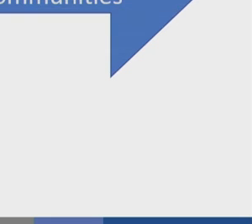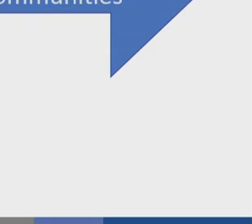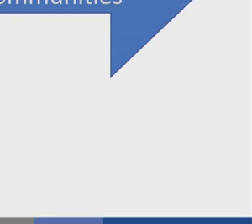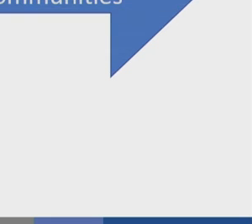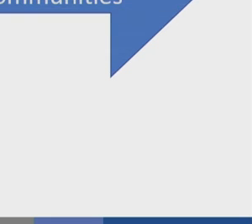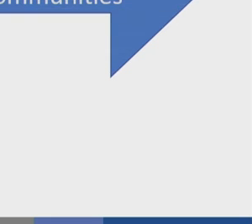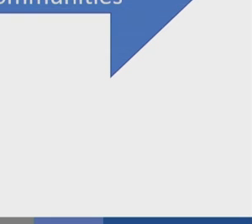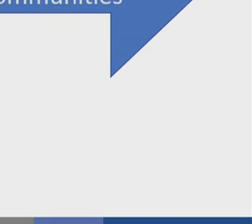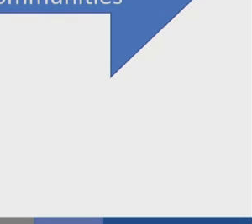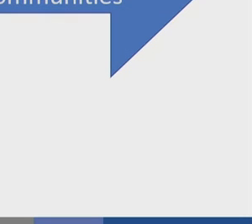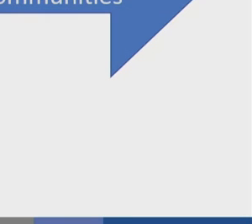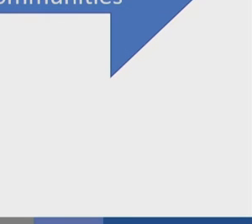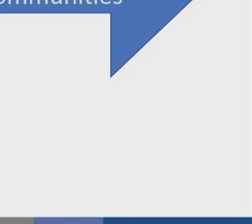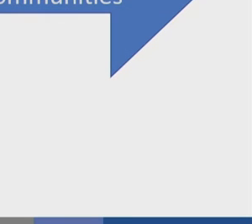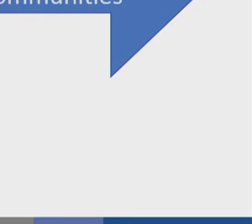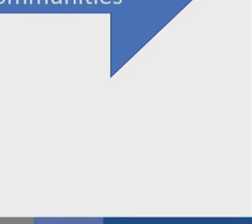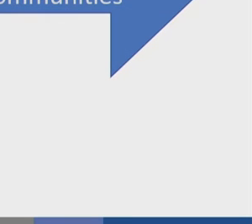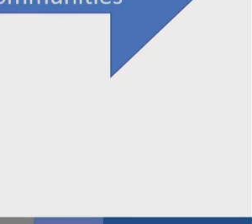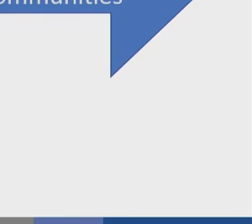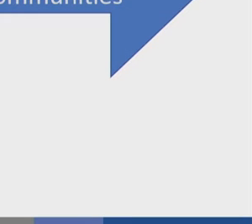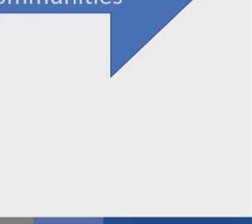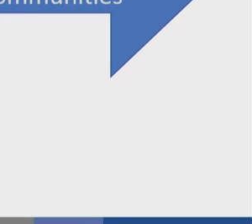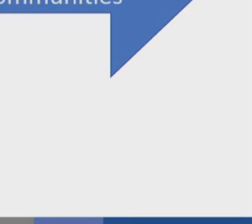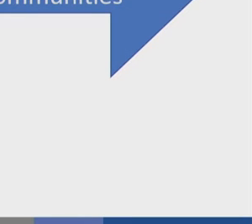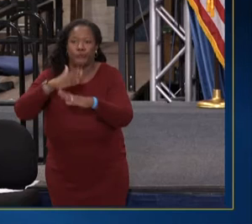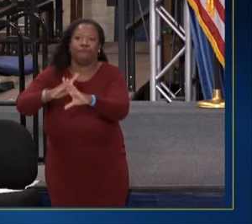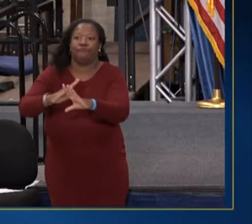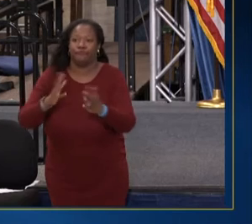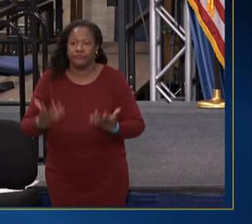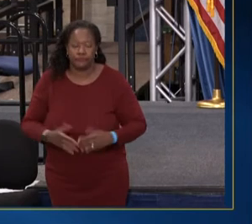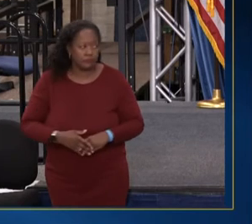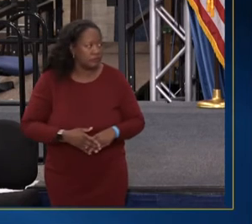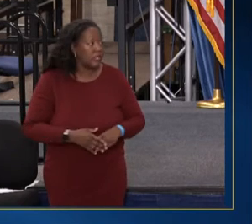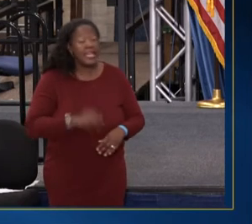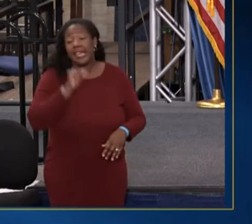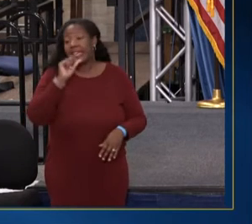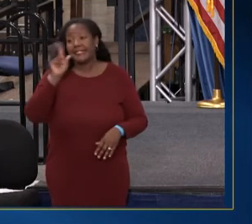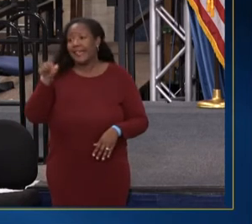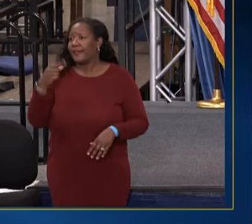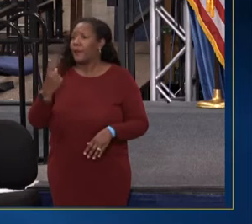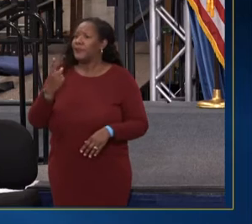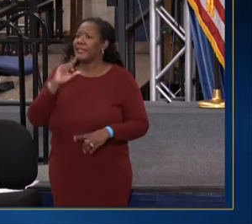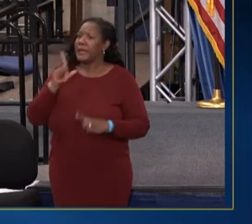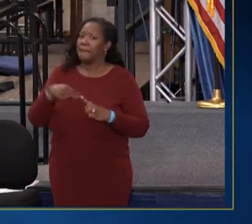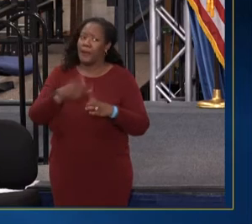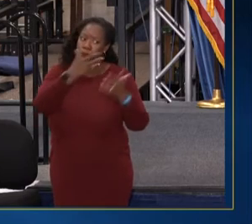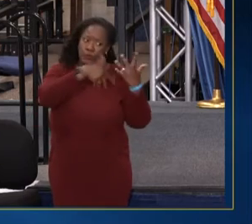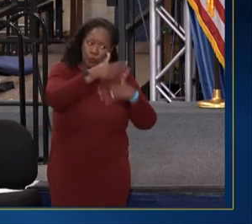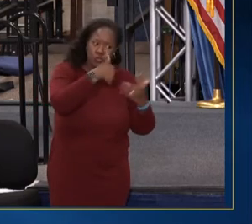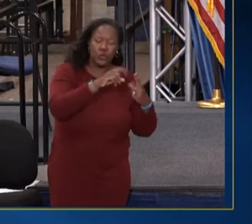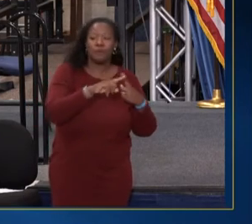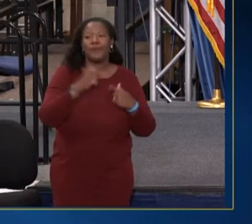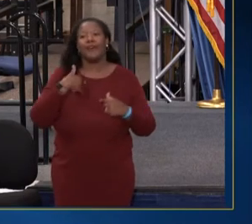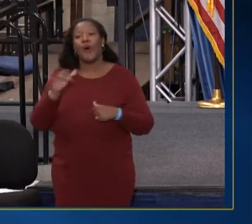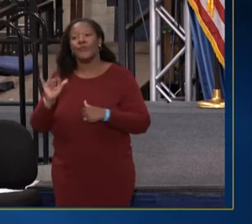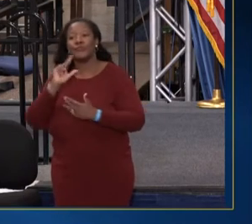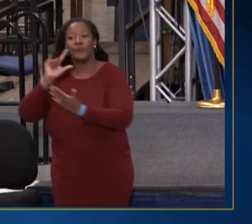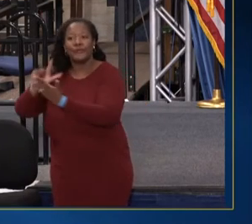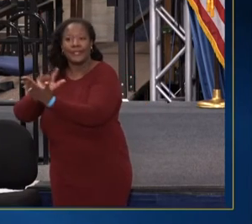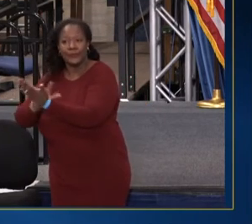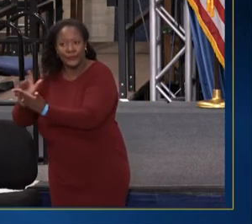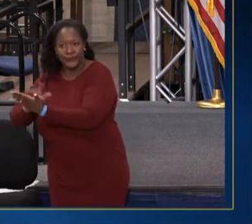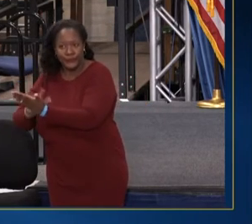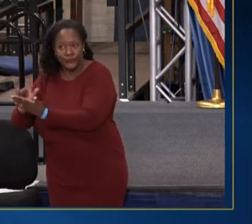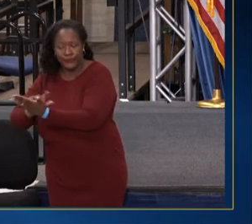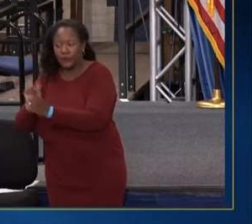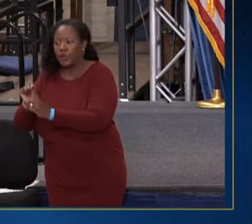that can't afford to be impacted. I'm going to stop here and say for 1 second, it's not just about social determinants, it's also about legal determinants. So when you hear